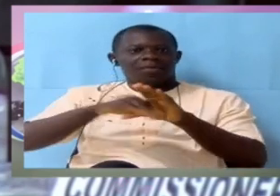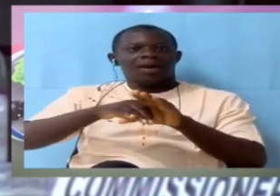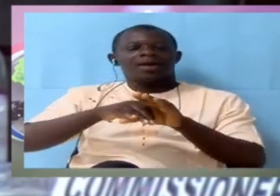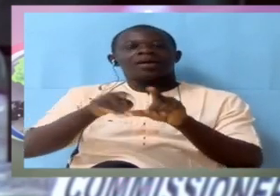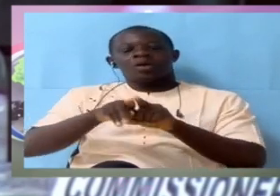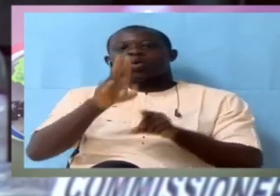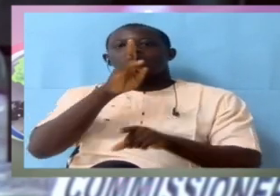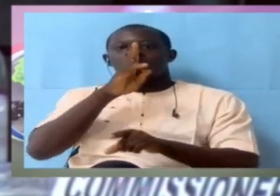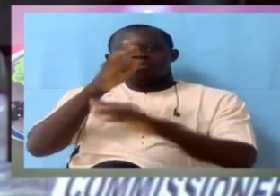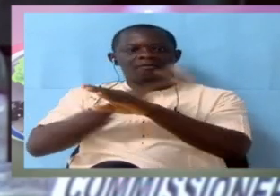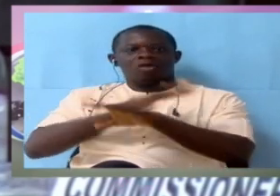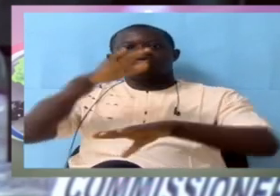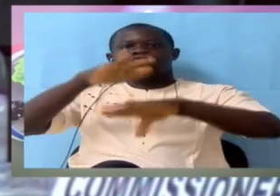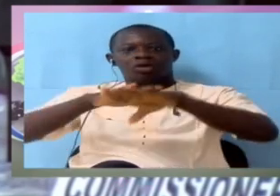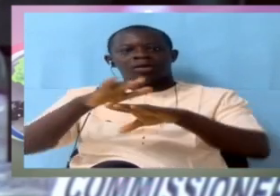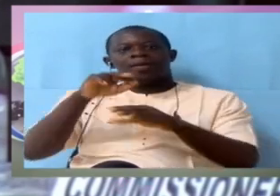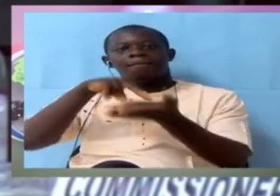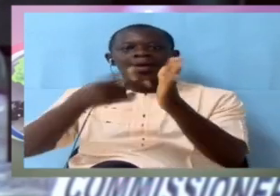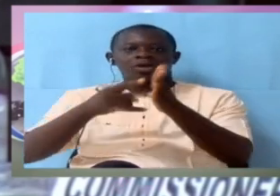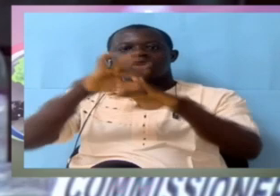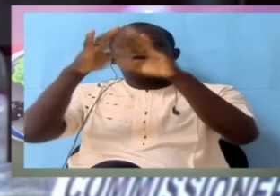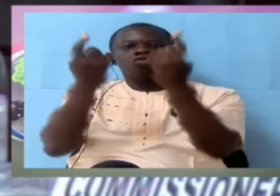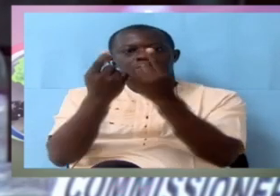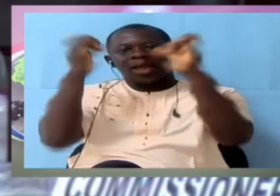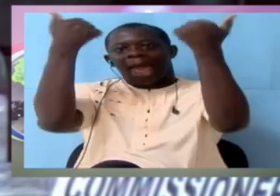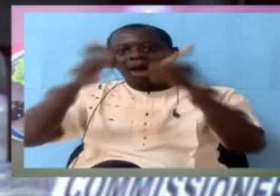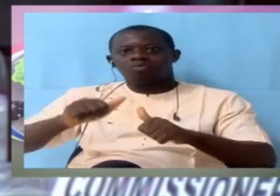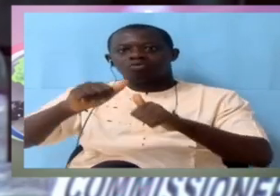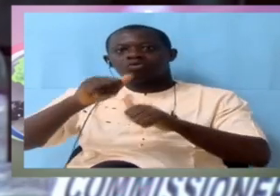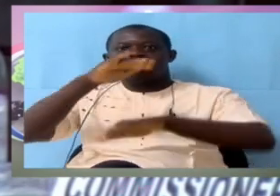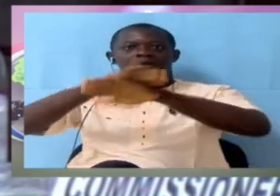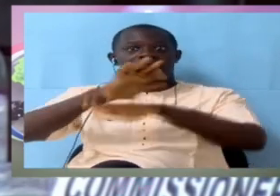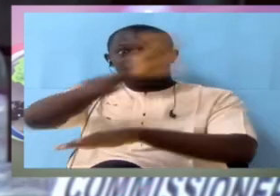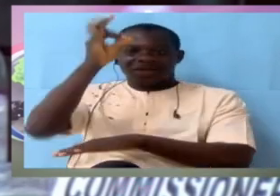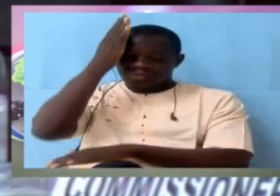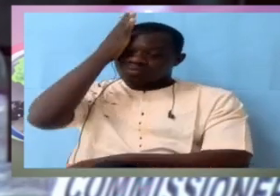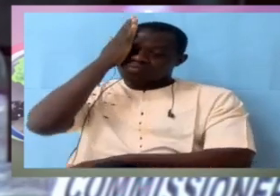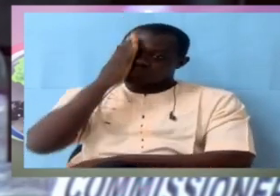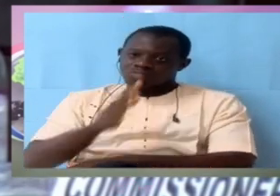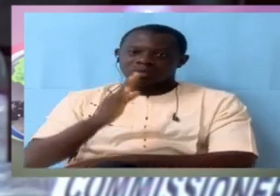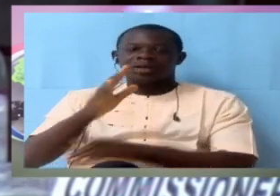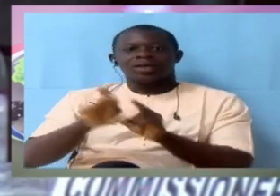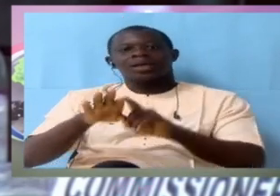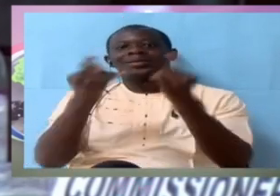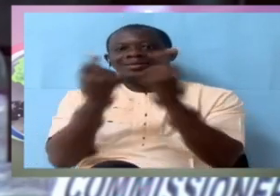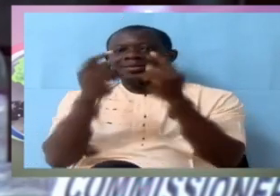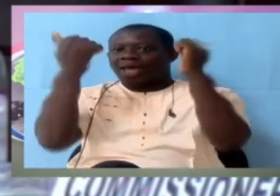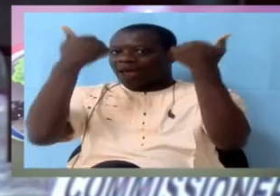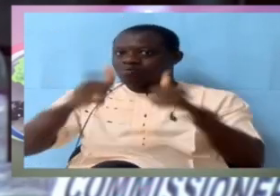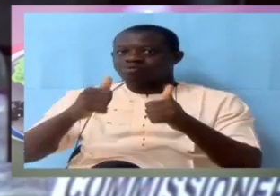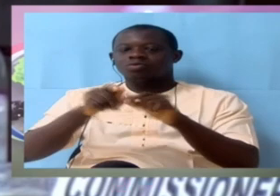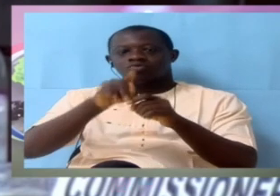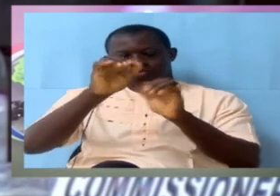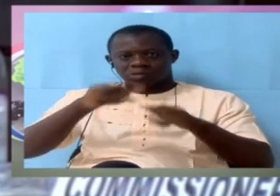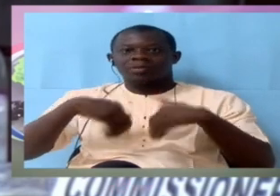that has been touched by this very unfortunate incident, and that you will bring